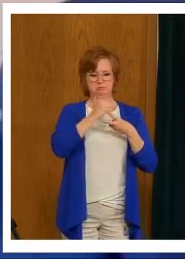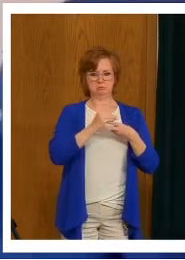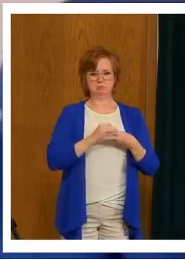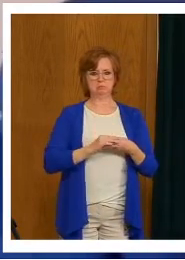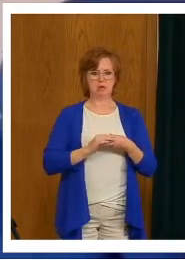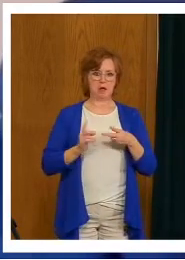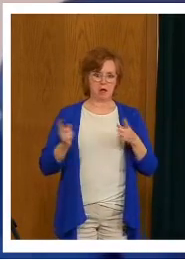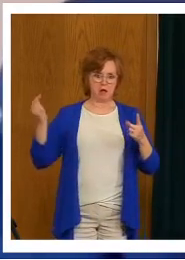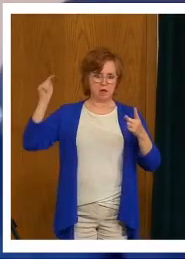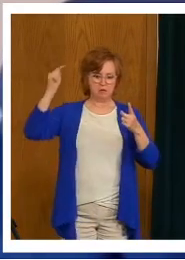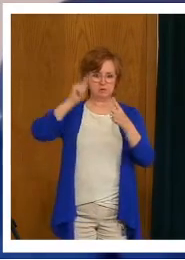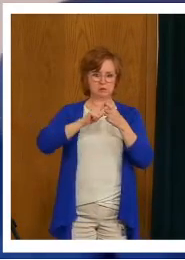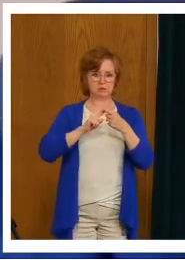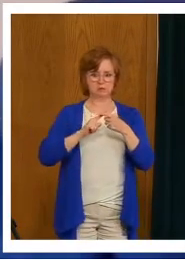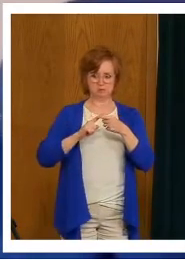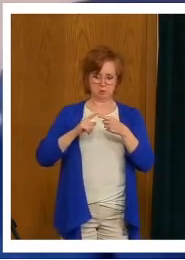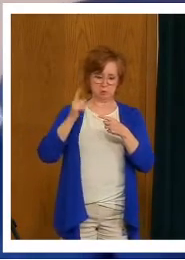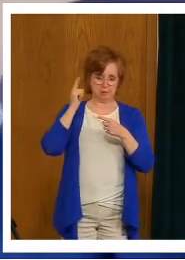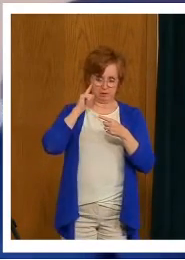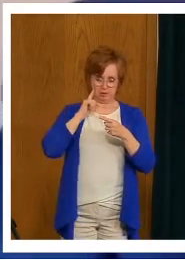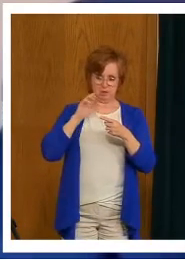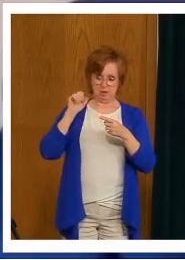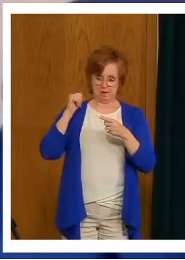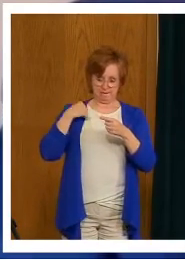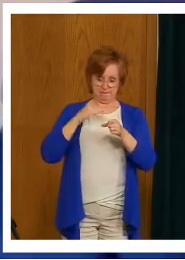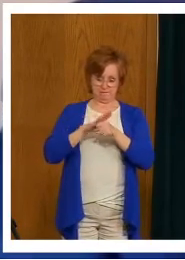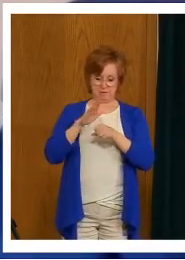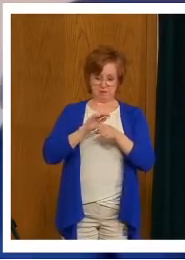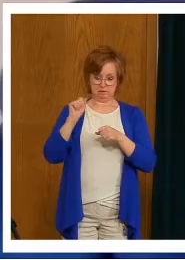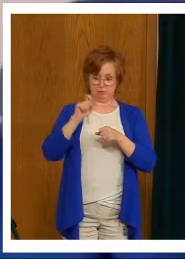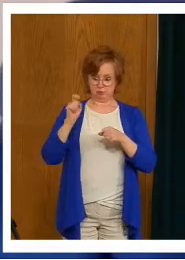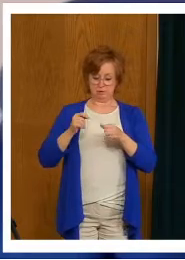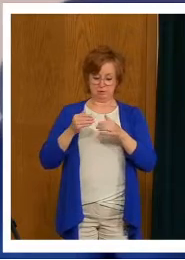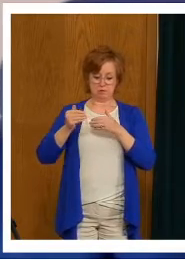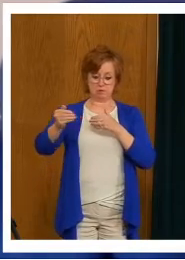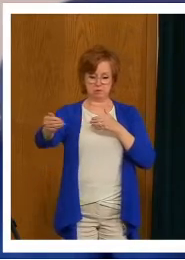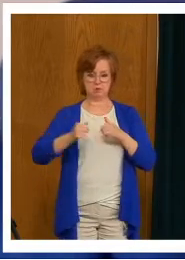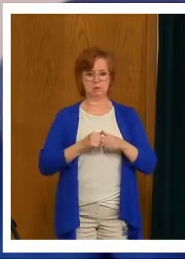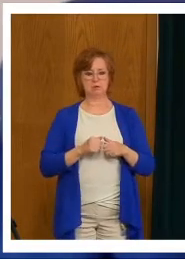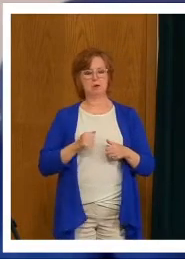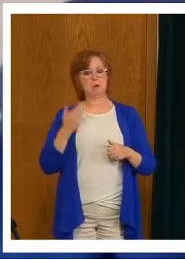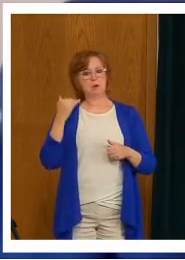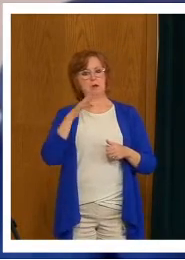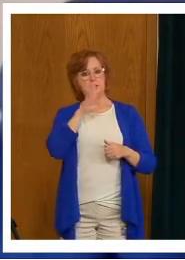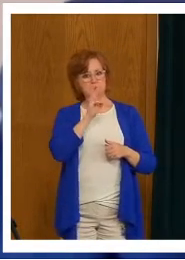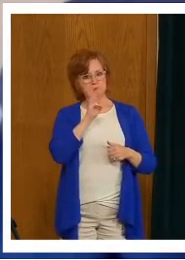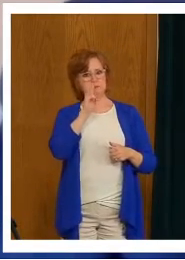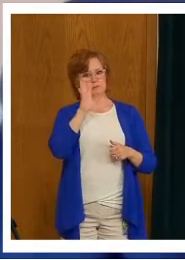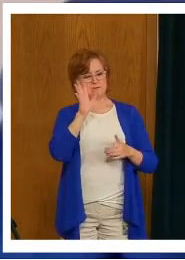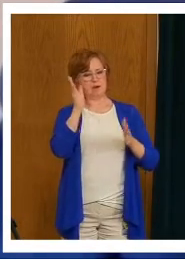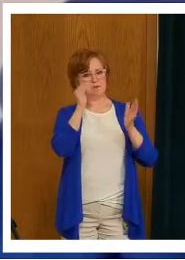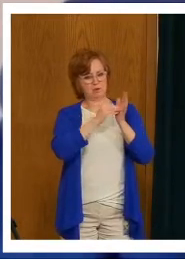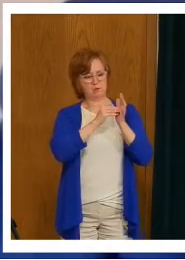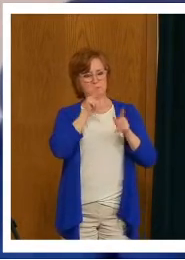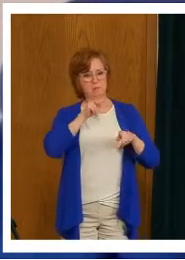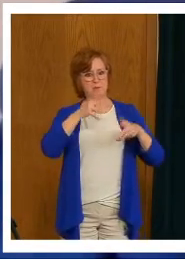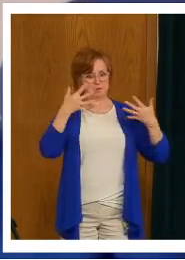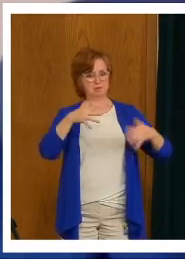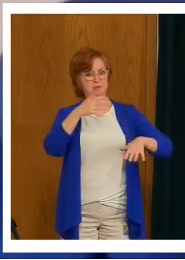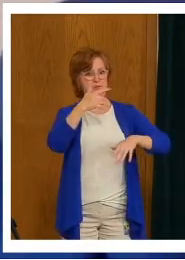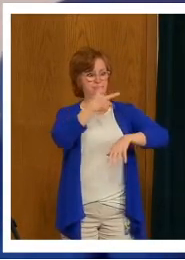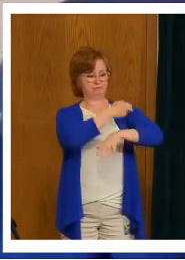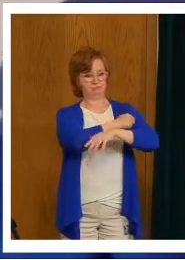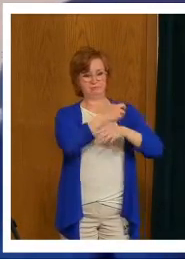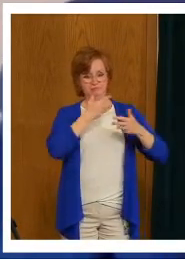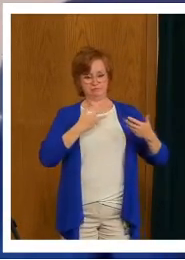an assurances of AstraZeneca shipments. There are over 65,000 individuals that have received doses of AstraZeneca